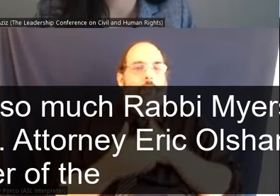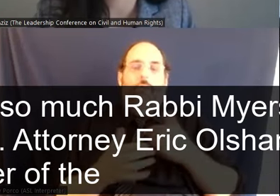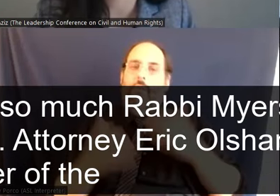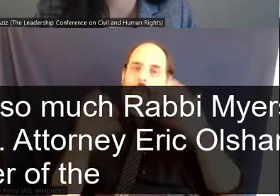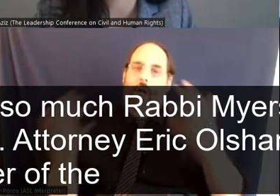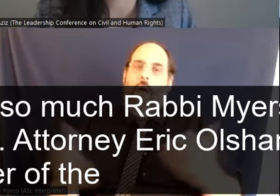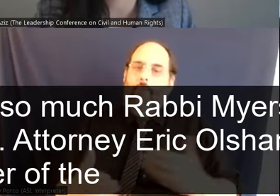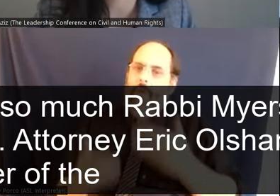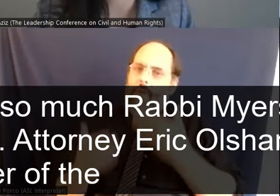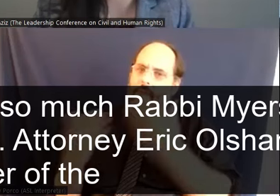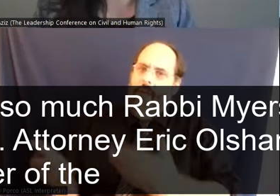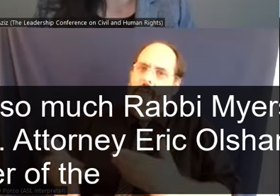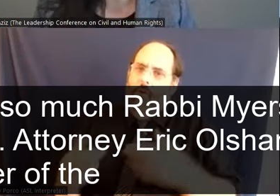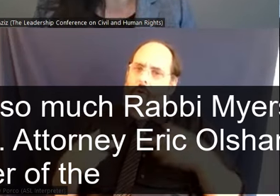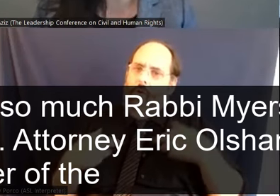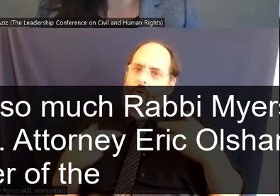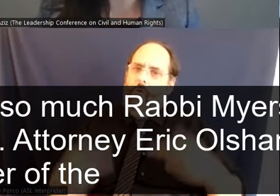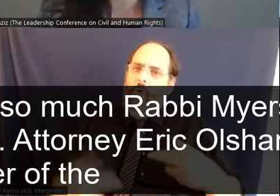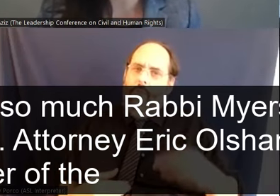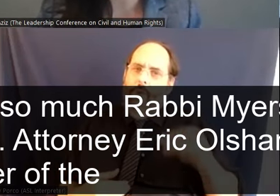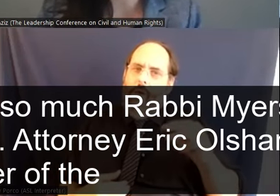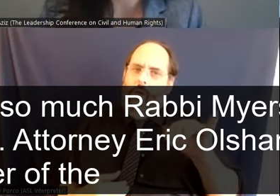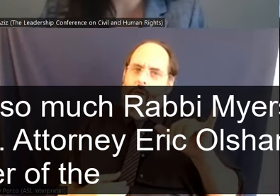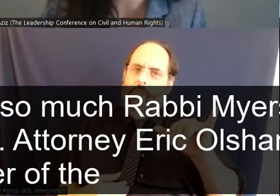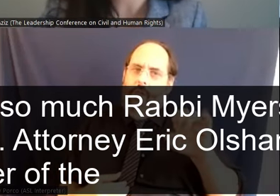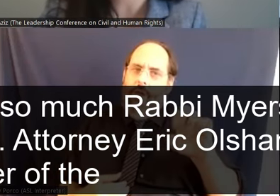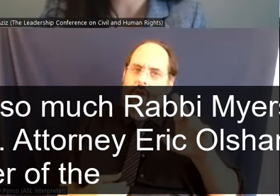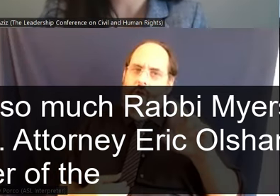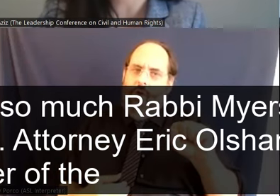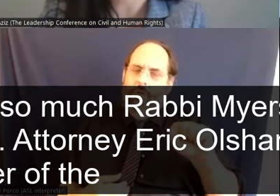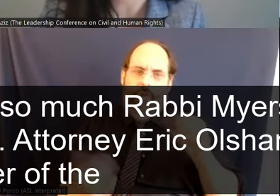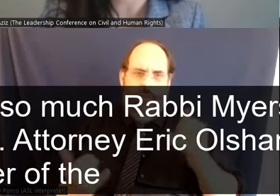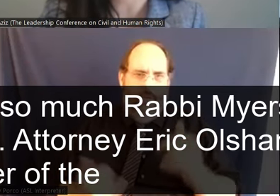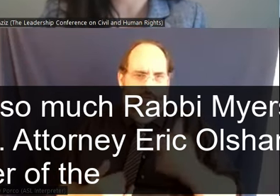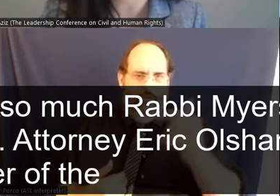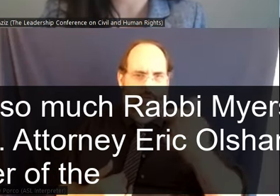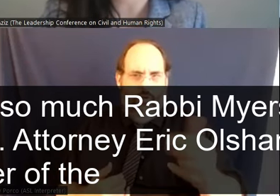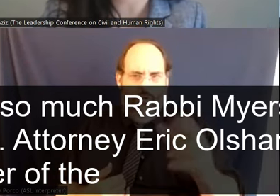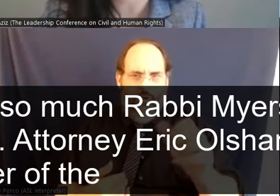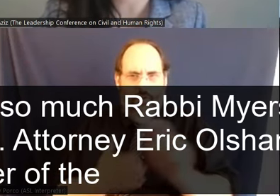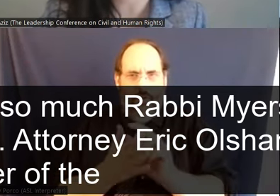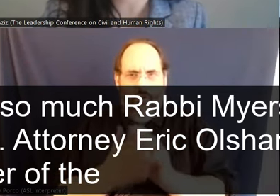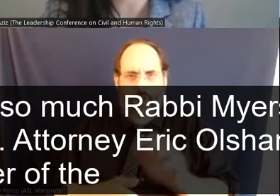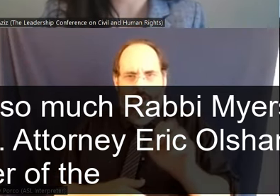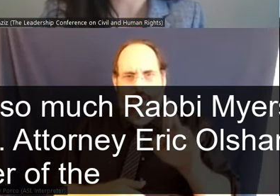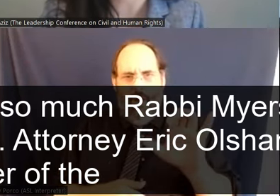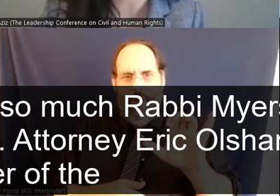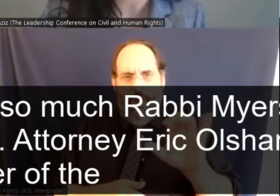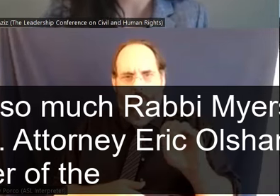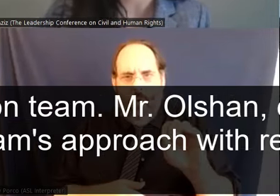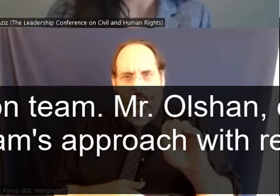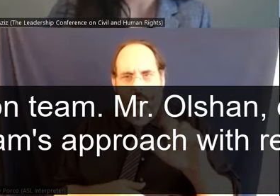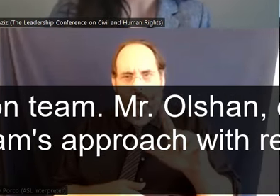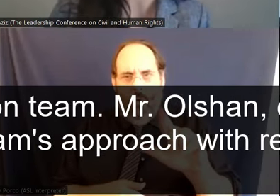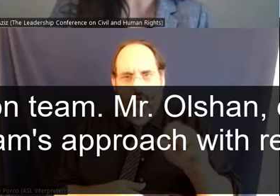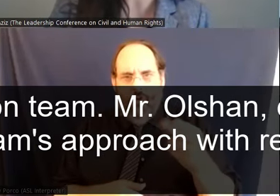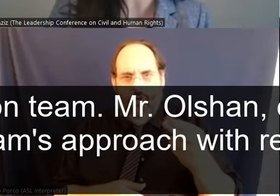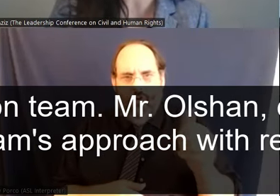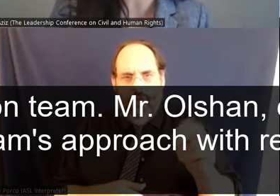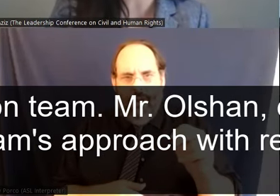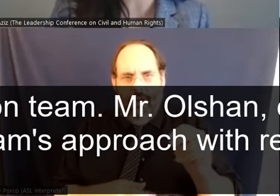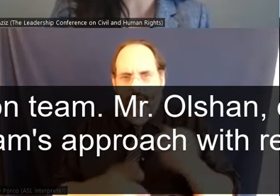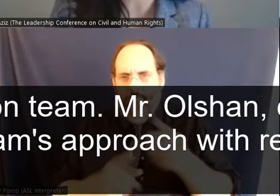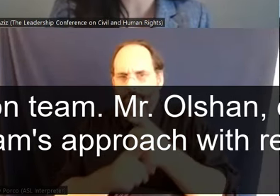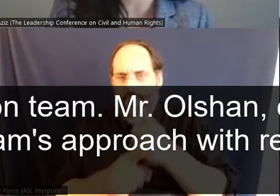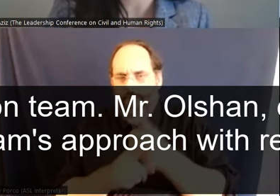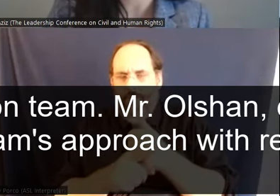Thank you so much, Rabbi Myers. I want to turn now to U.S. Attorney Eric Olshan, who was a key member of the prosecution